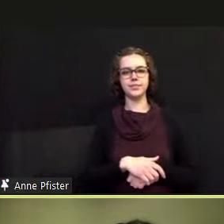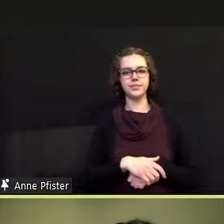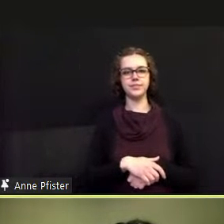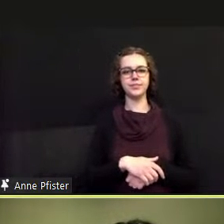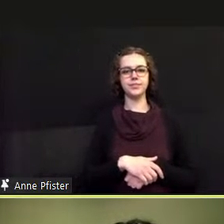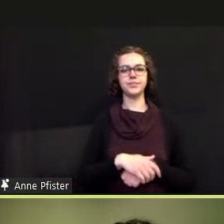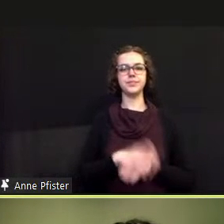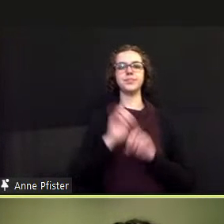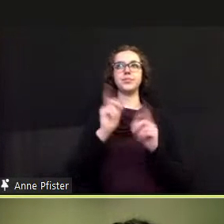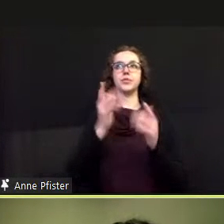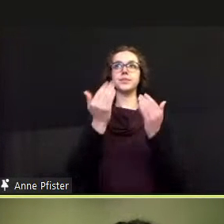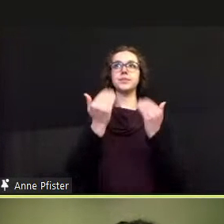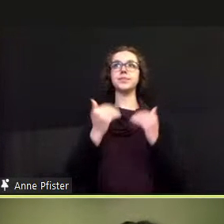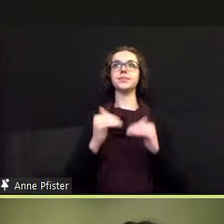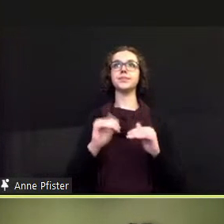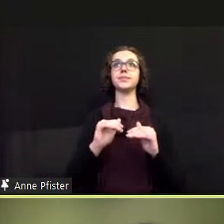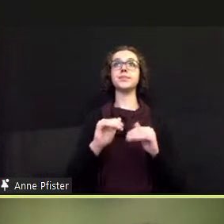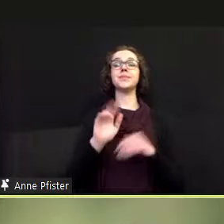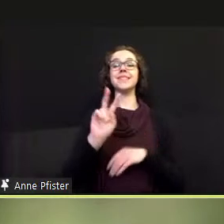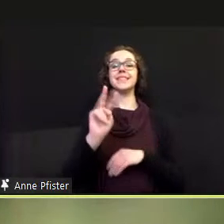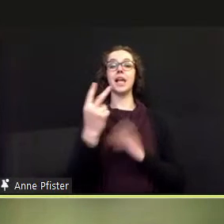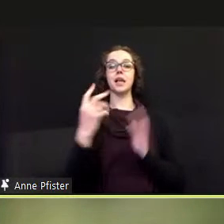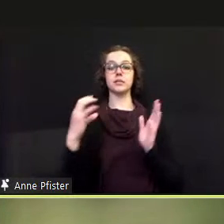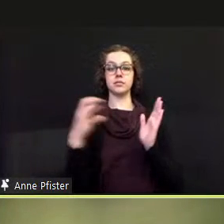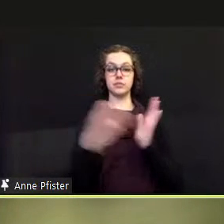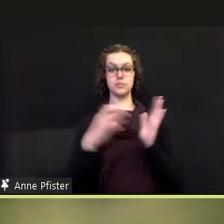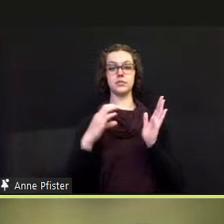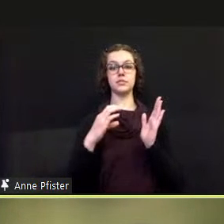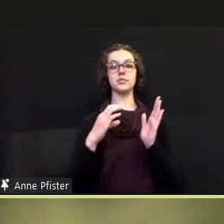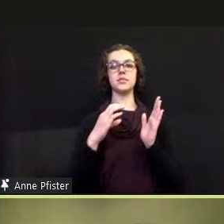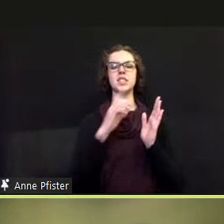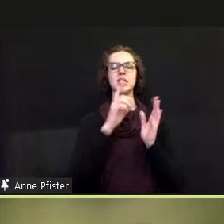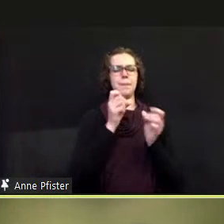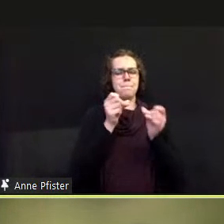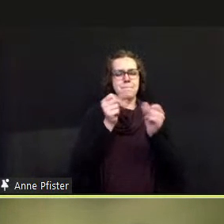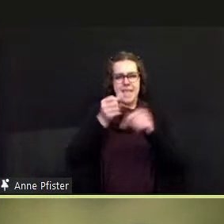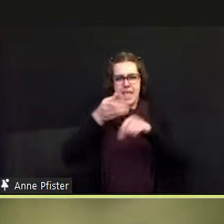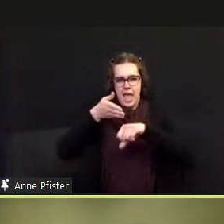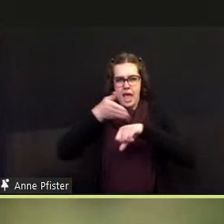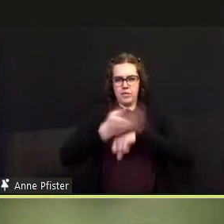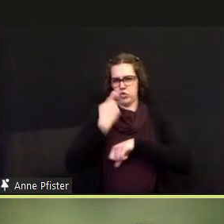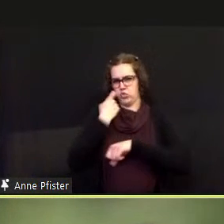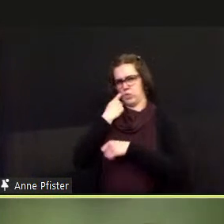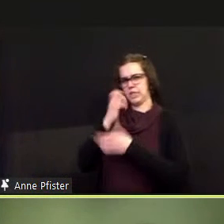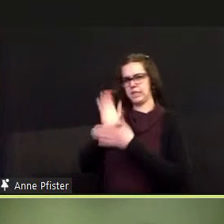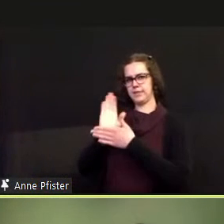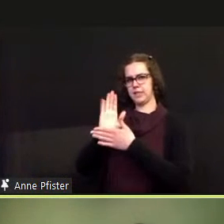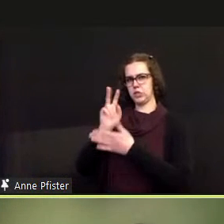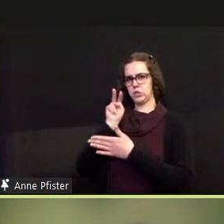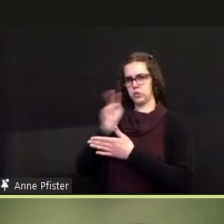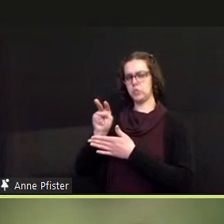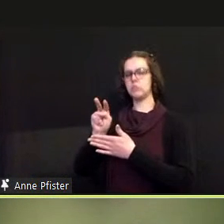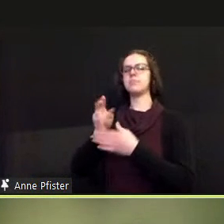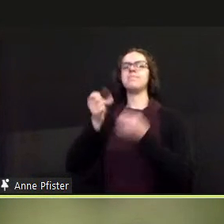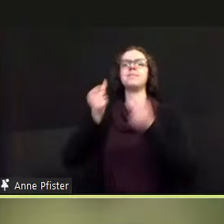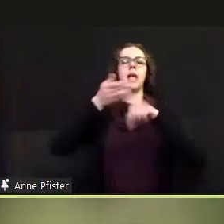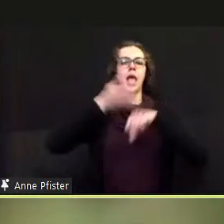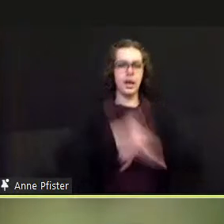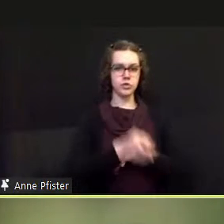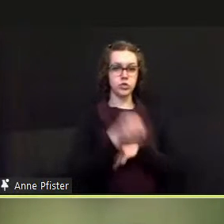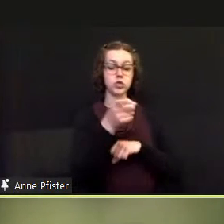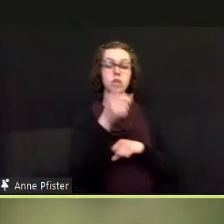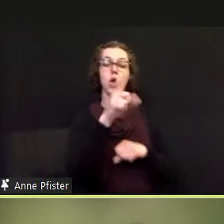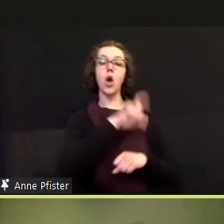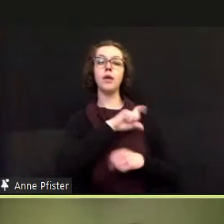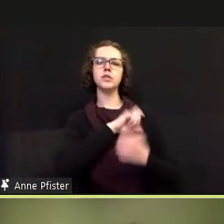All right, so the second excerpt follows immediately after, where the officer's trying to figure out what's going on.